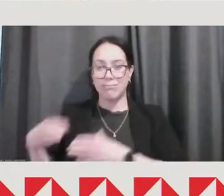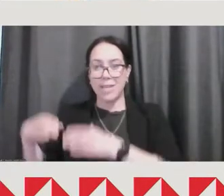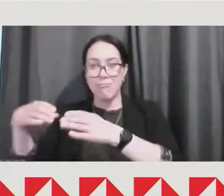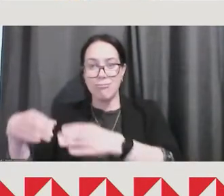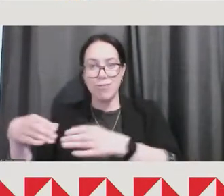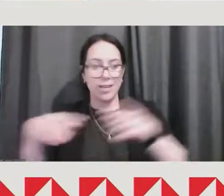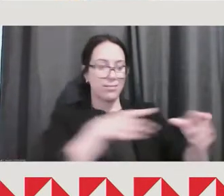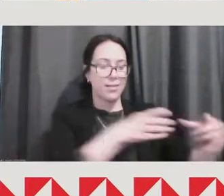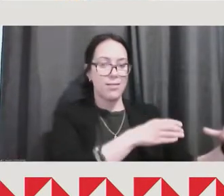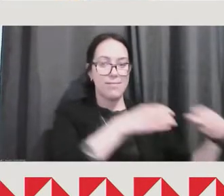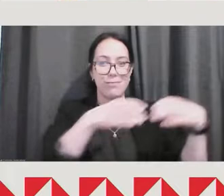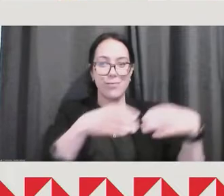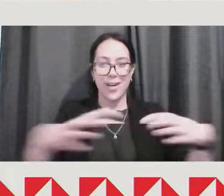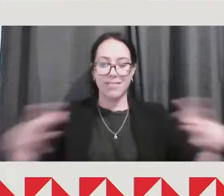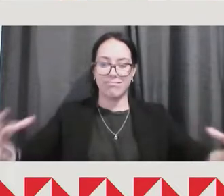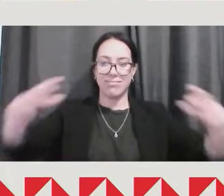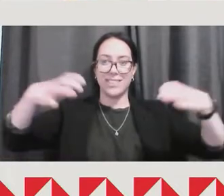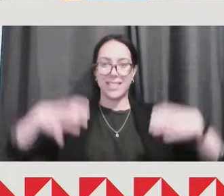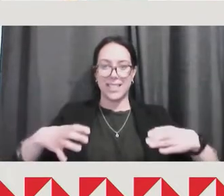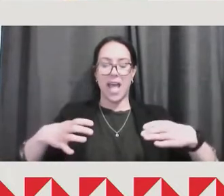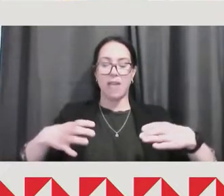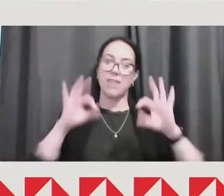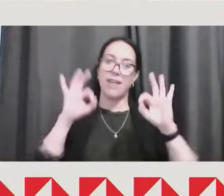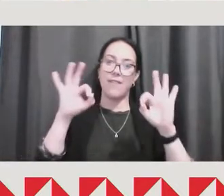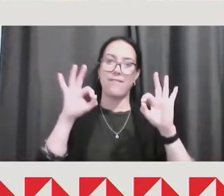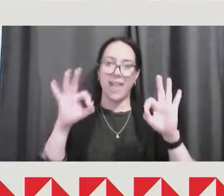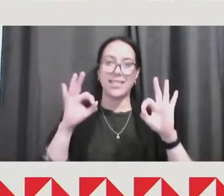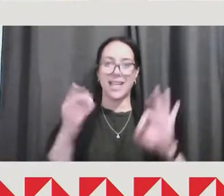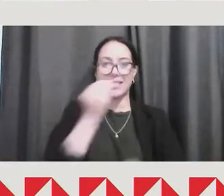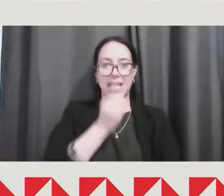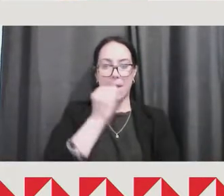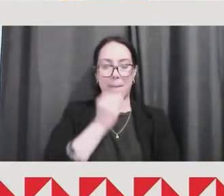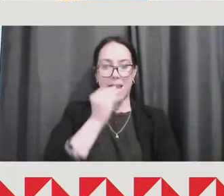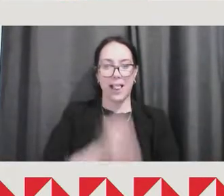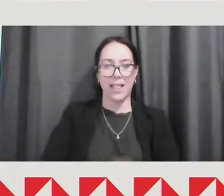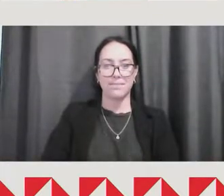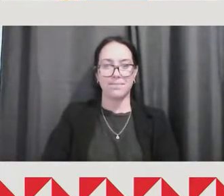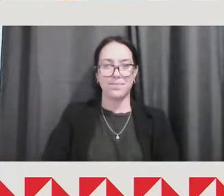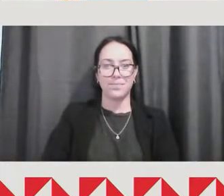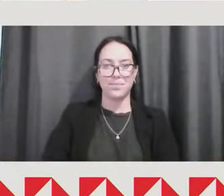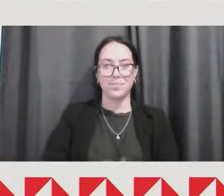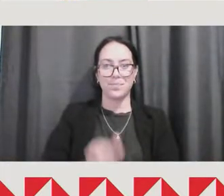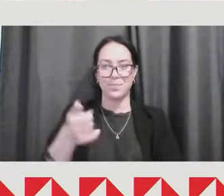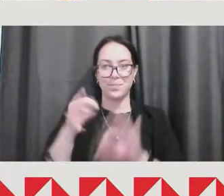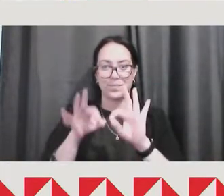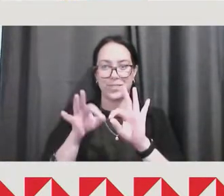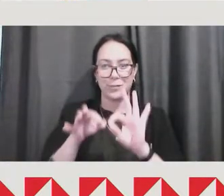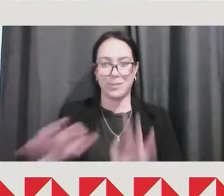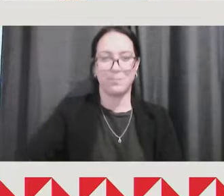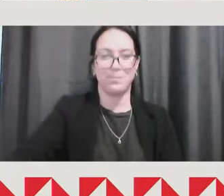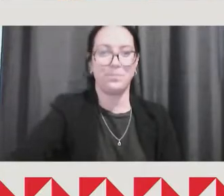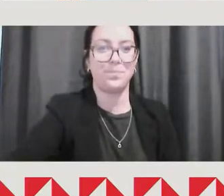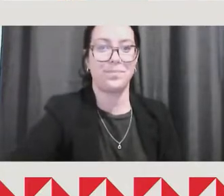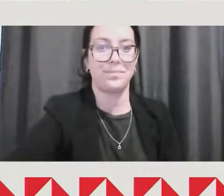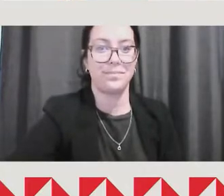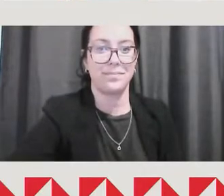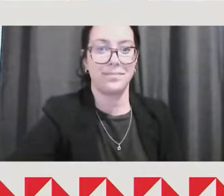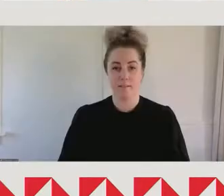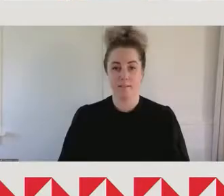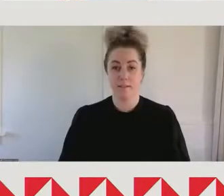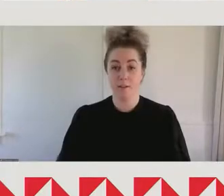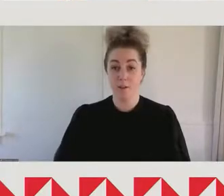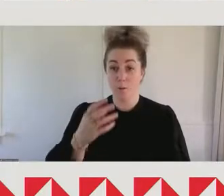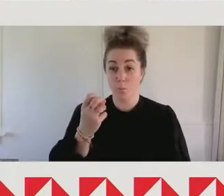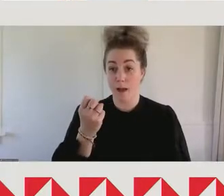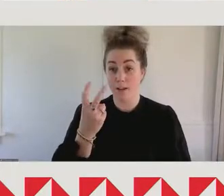it was signed in February creative New Zealand delivery by December um 2022 which we have other projects coming up which I'll talk about